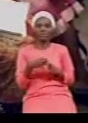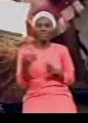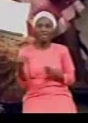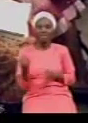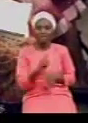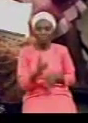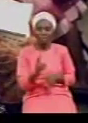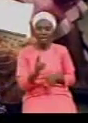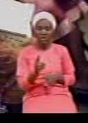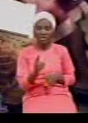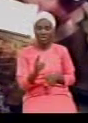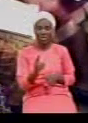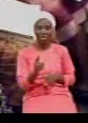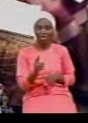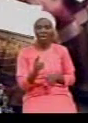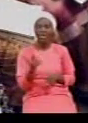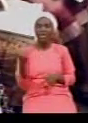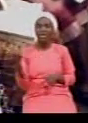whithersoever,